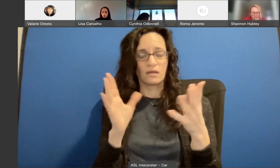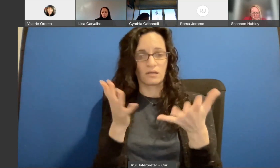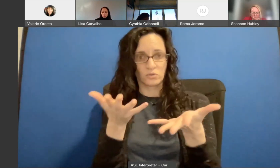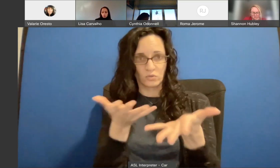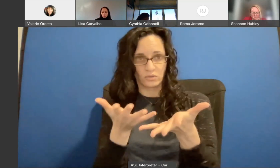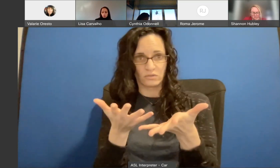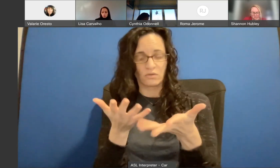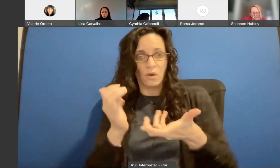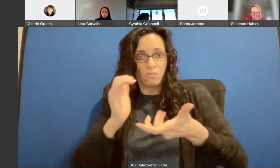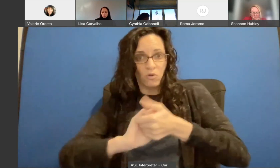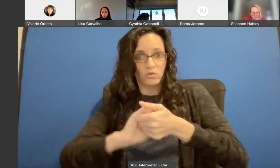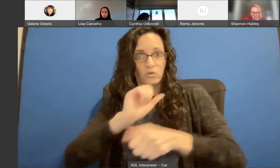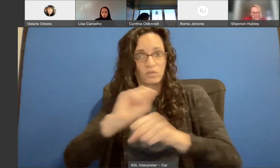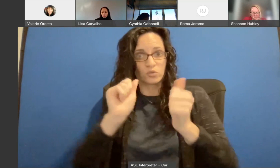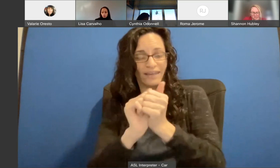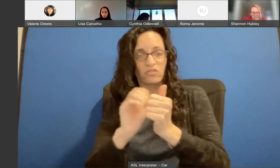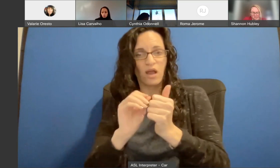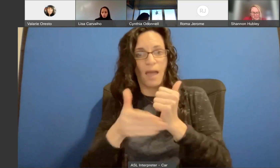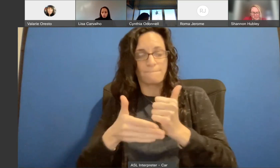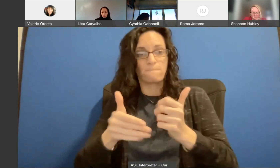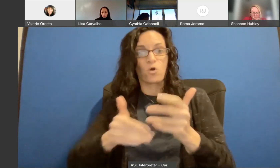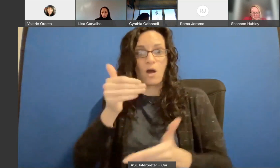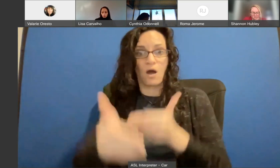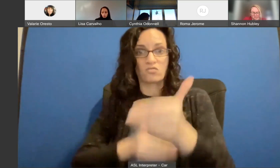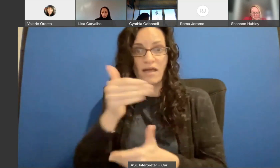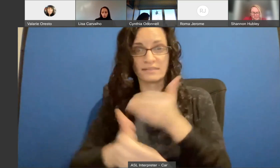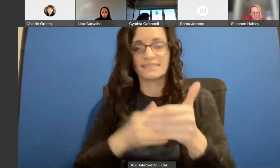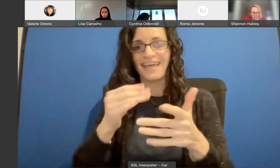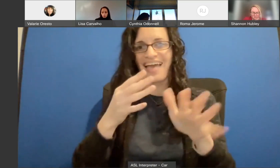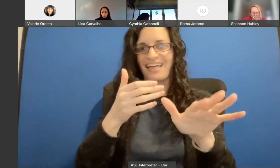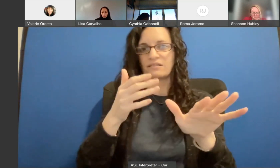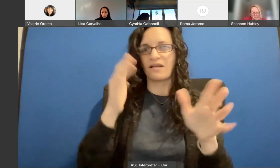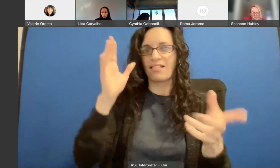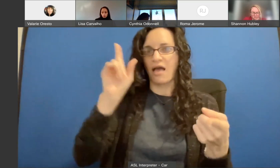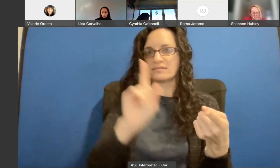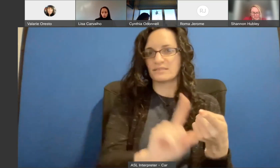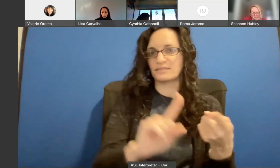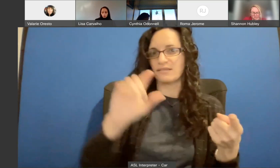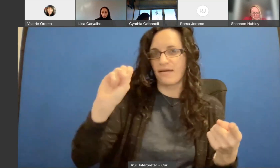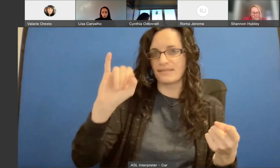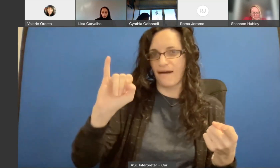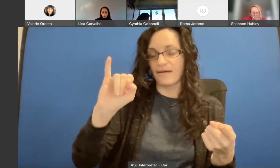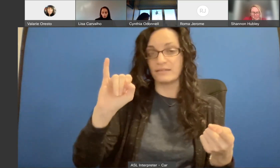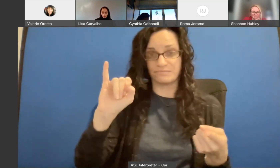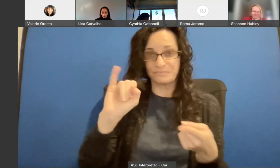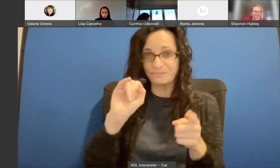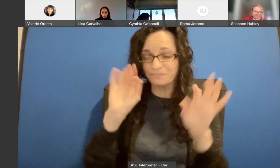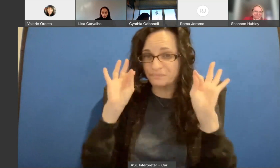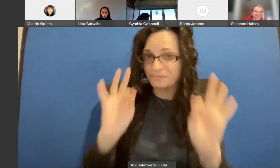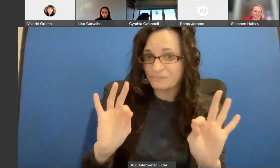make progress and move away from that suicidal ideation. Larry, how did I do? Was that a pretty good synopsis? Thank you, Rebecca. We